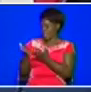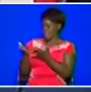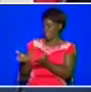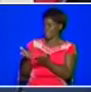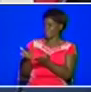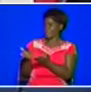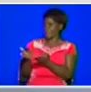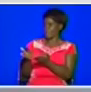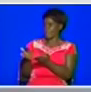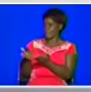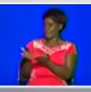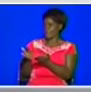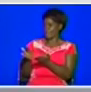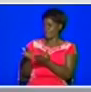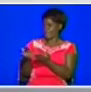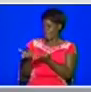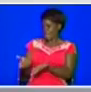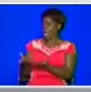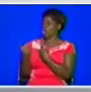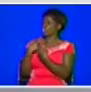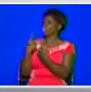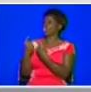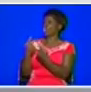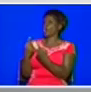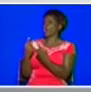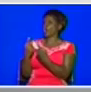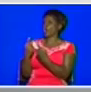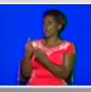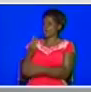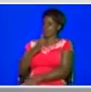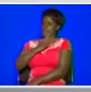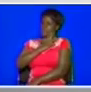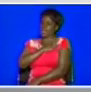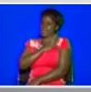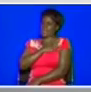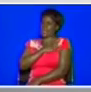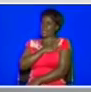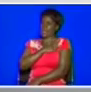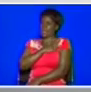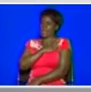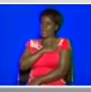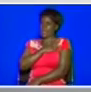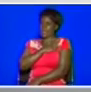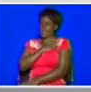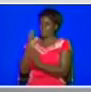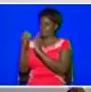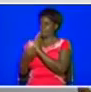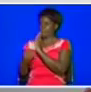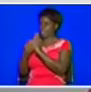think, sets it clear. So let's talk about, you know, the NASA manifesto, you know, the one that says